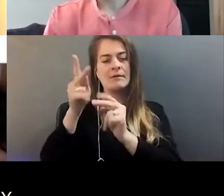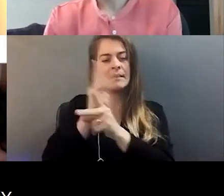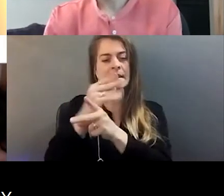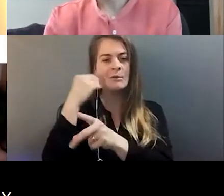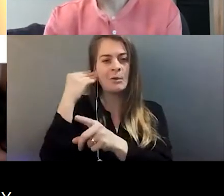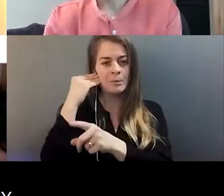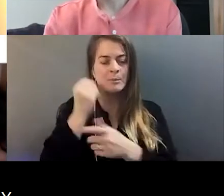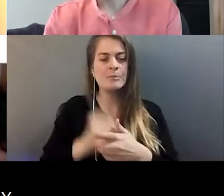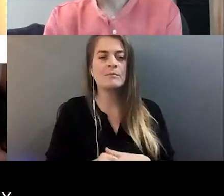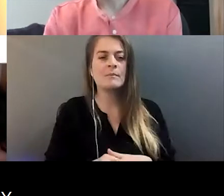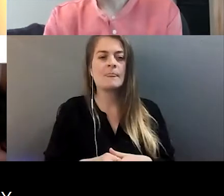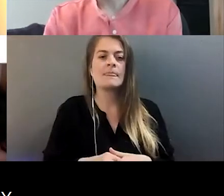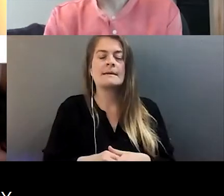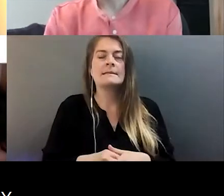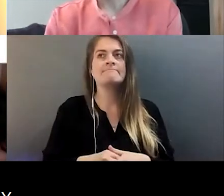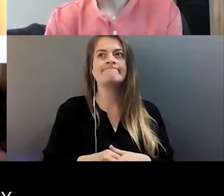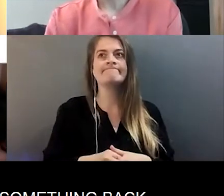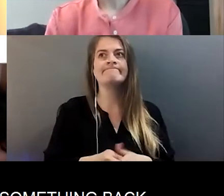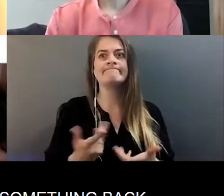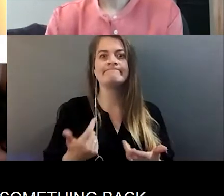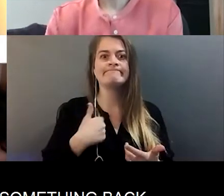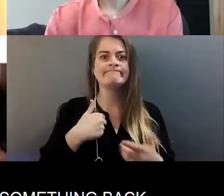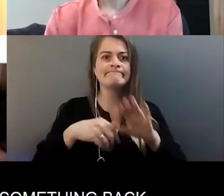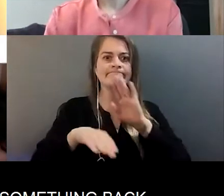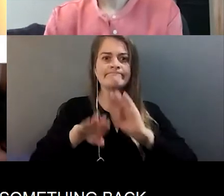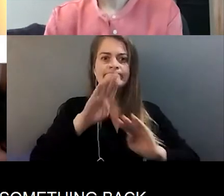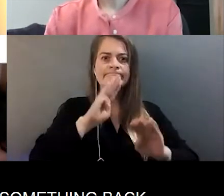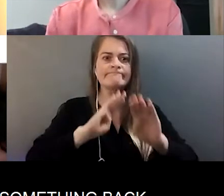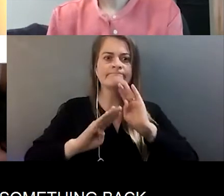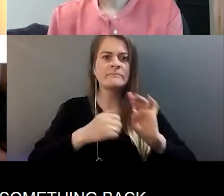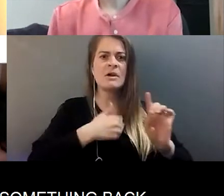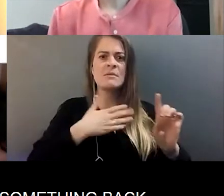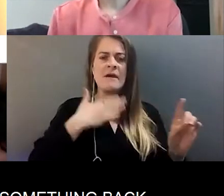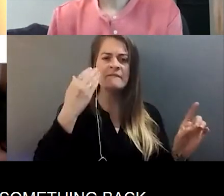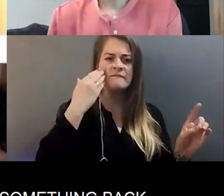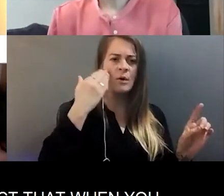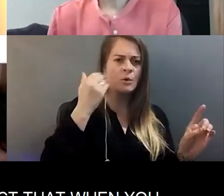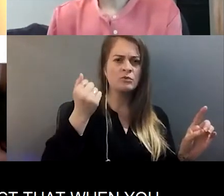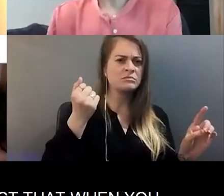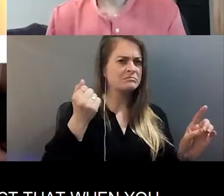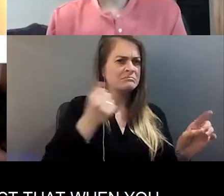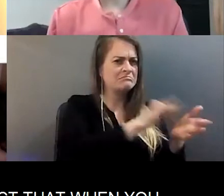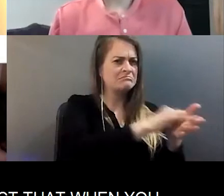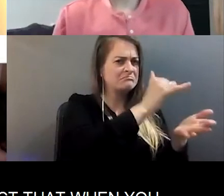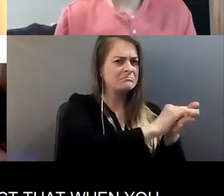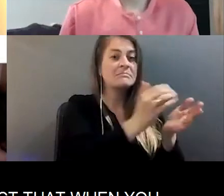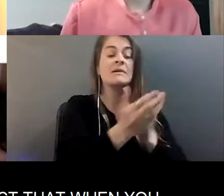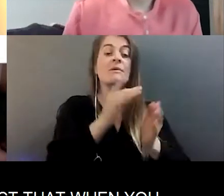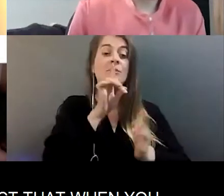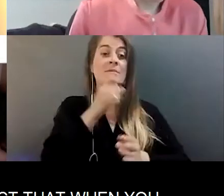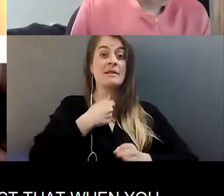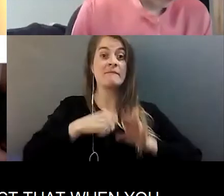very frustrated. I'm sorry, my phone said something back there. I am very frustrated by the fact